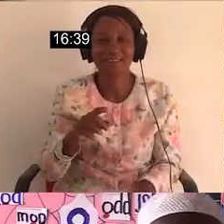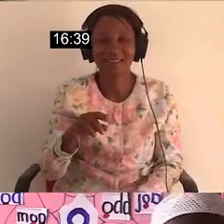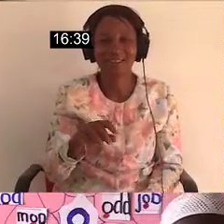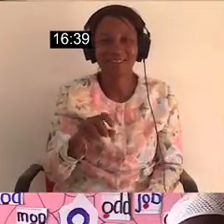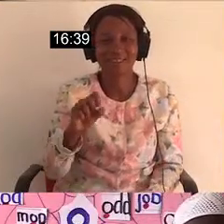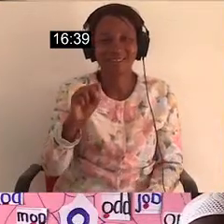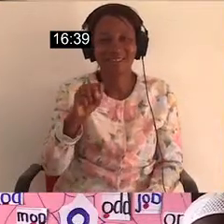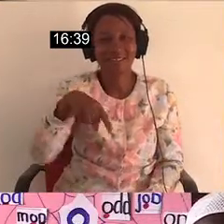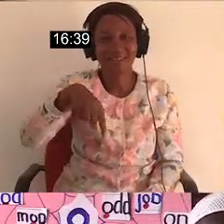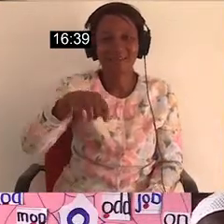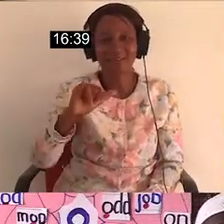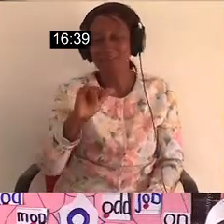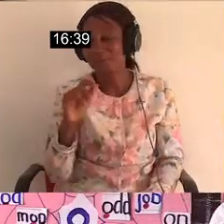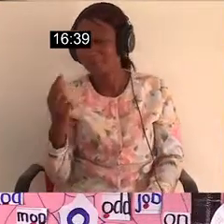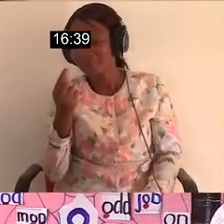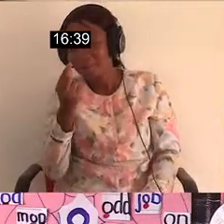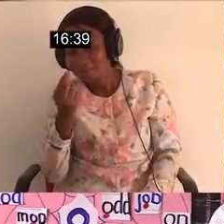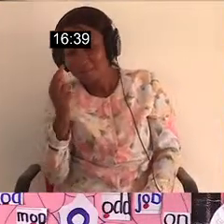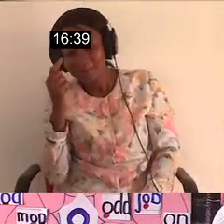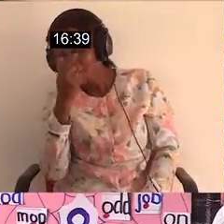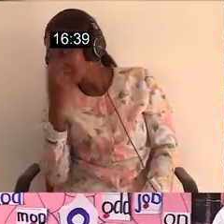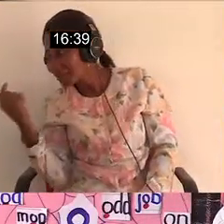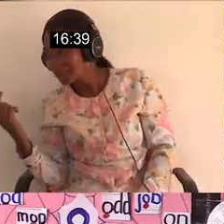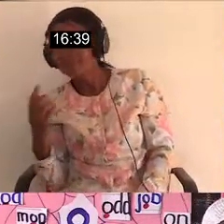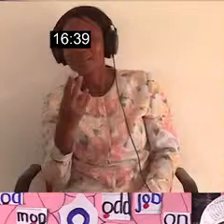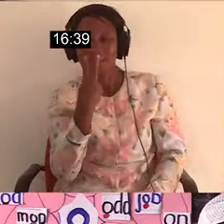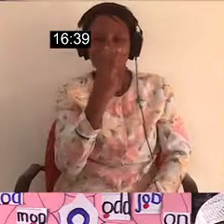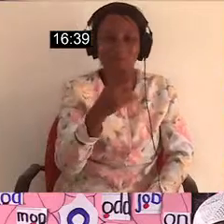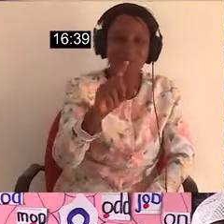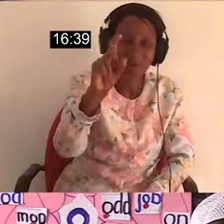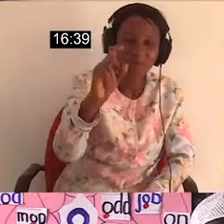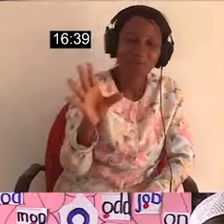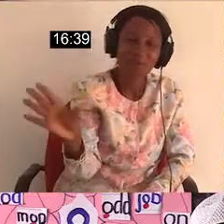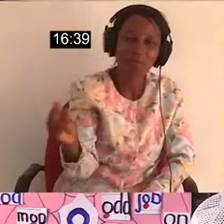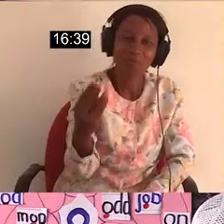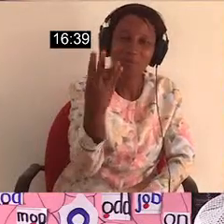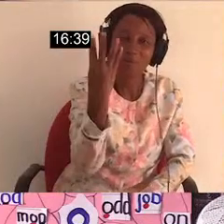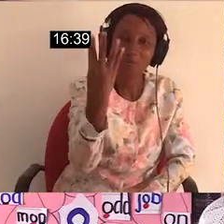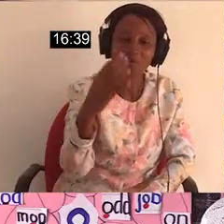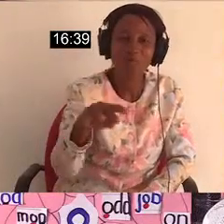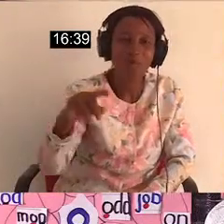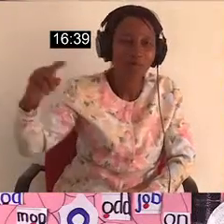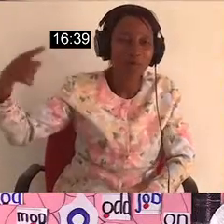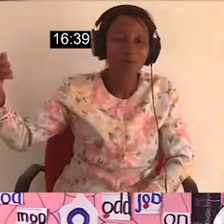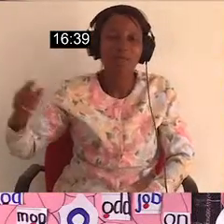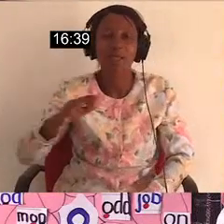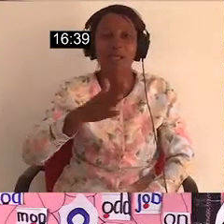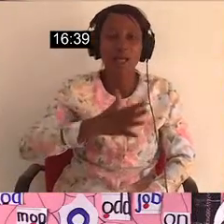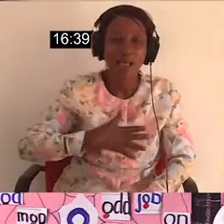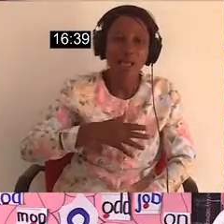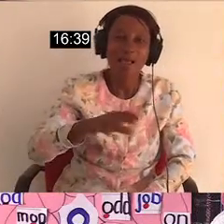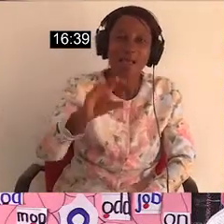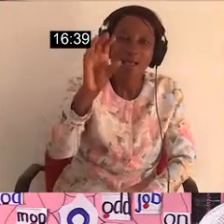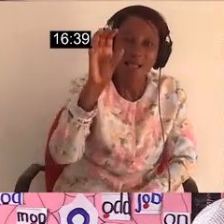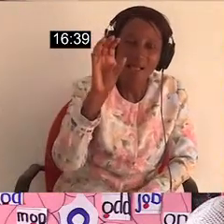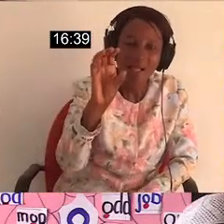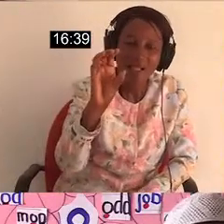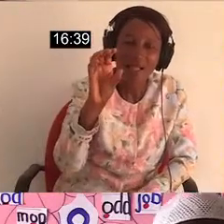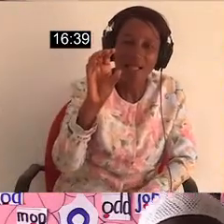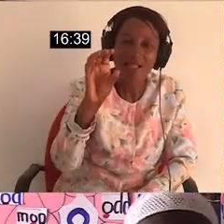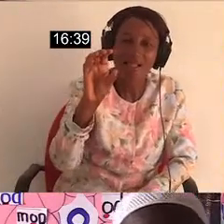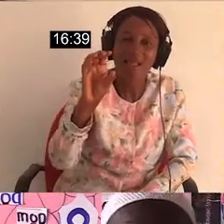little eyes and saw a word with 4 sounds, and the sounds are K,